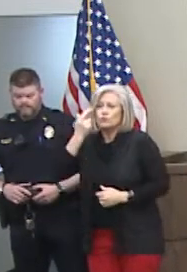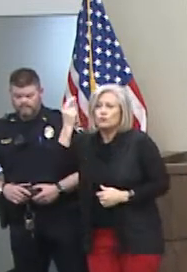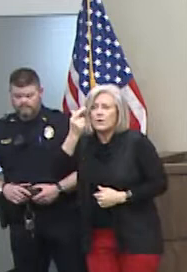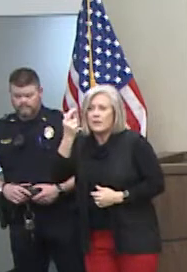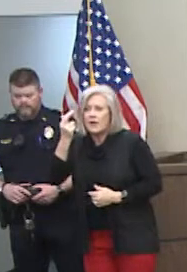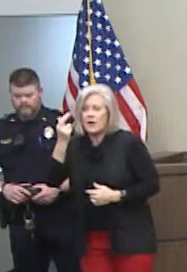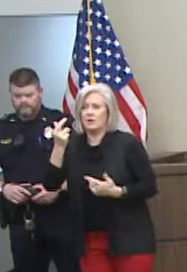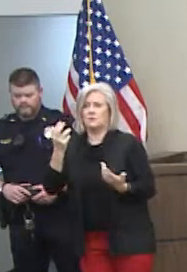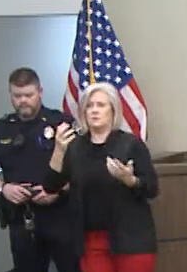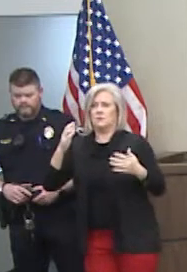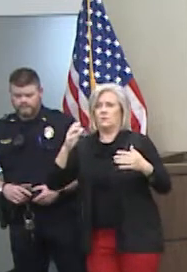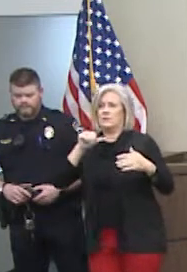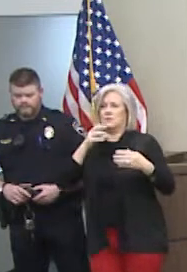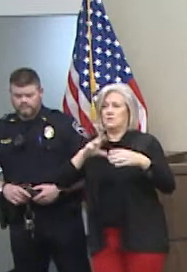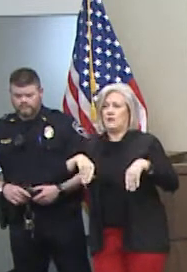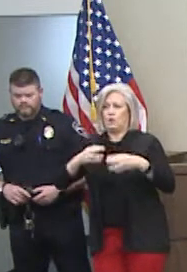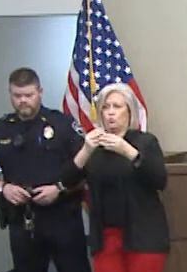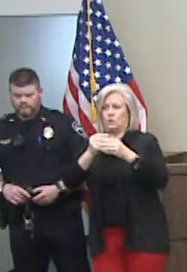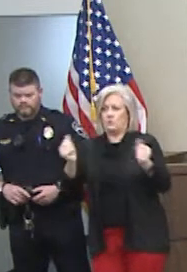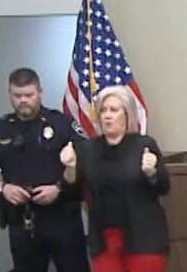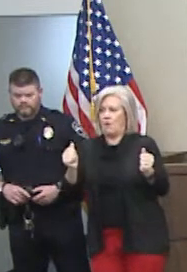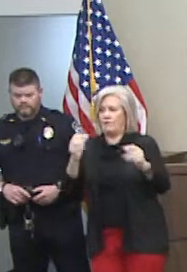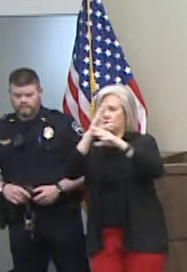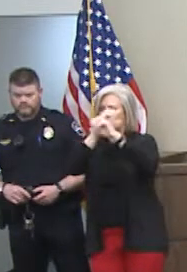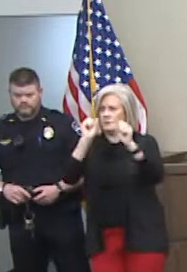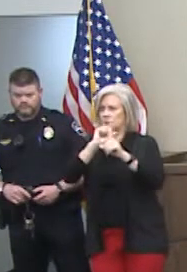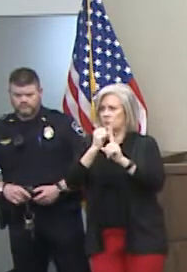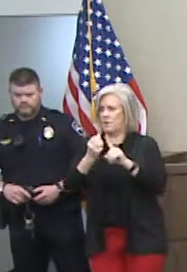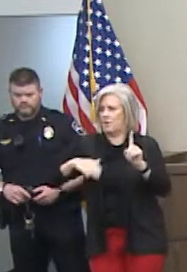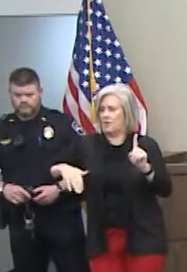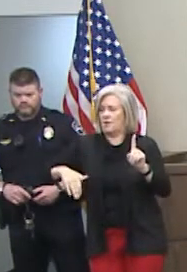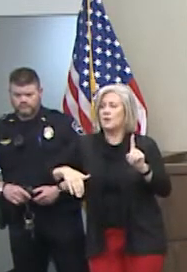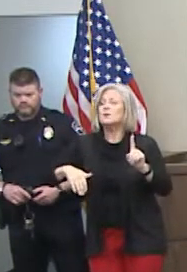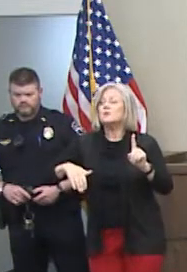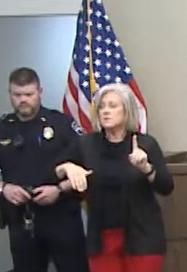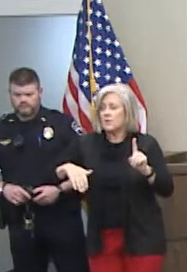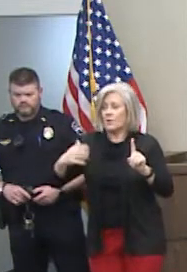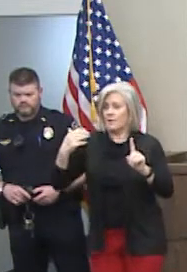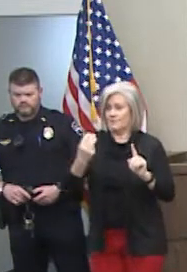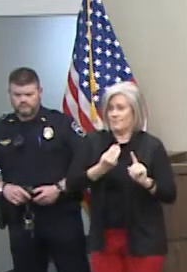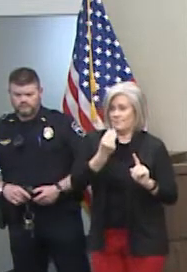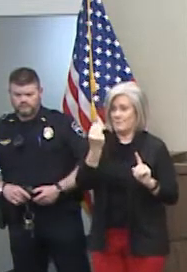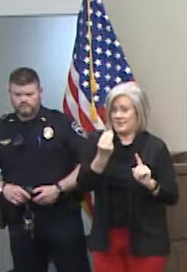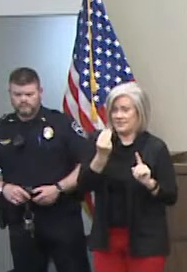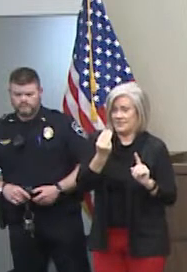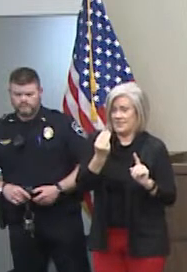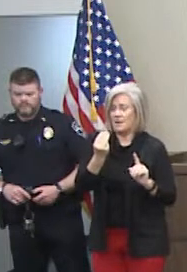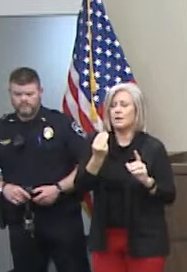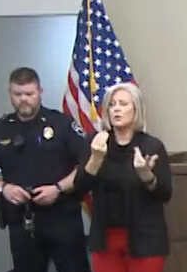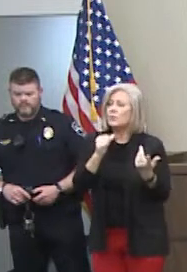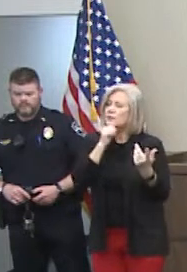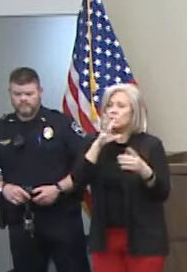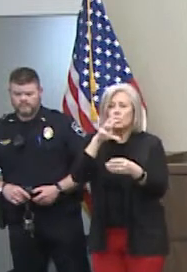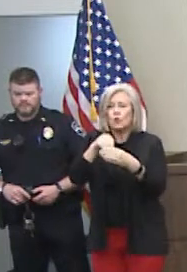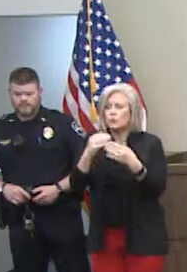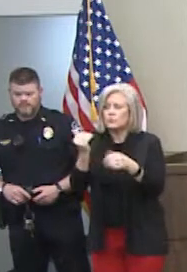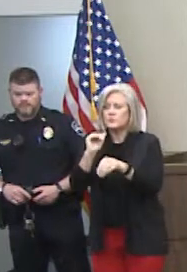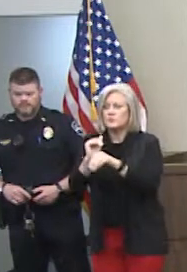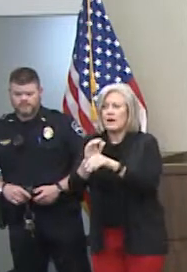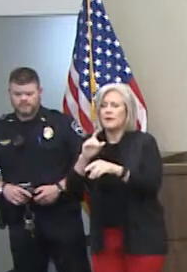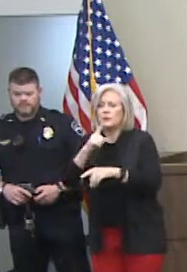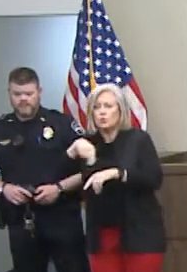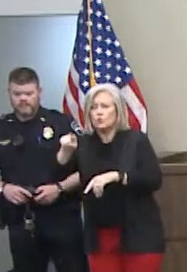still be hanging out there. So when I asked the agenda to be prepared for Monday, we did not include public comment for tonight. And so there won't be any